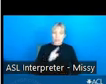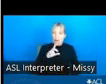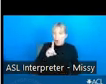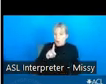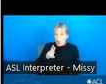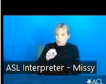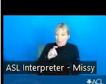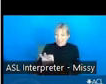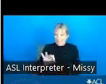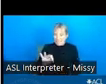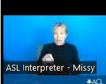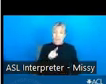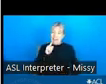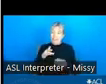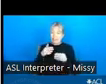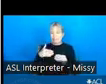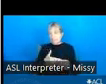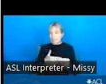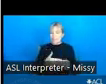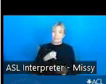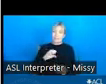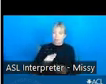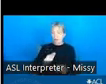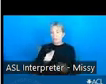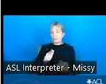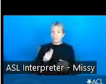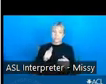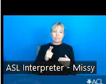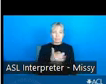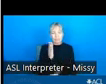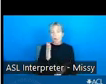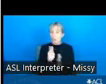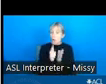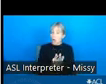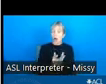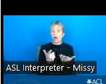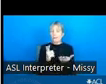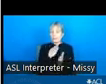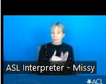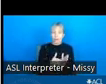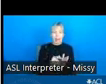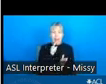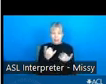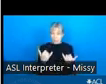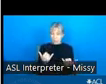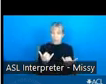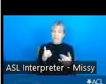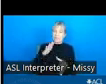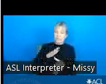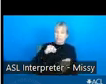leading national civil rights law and policy center, and presently serves as the senior advisor with